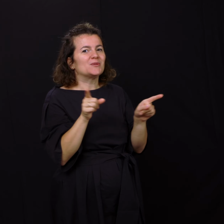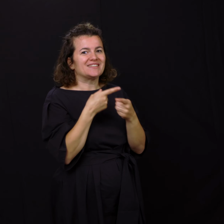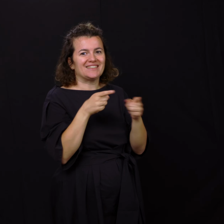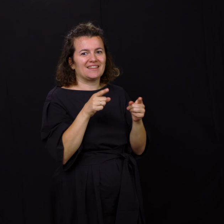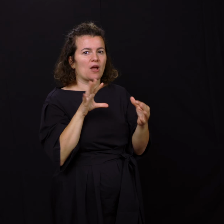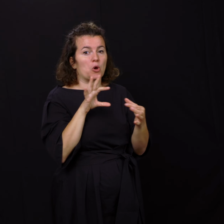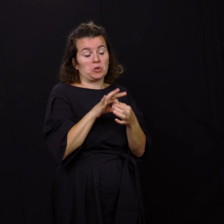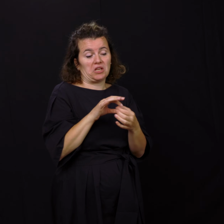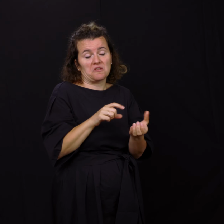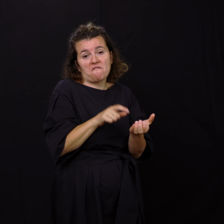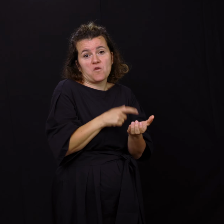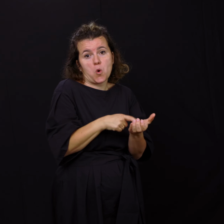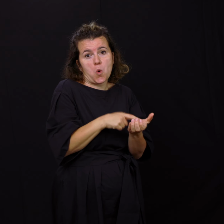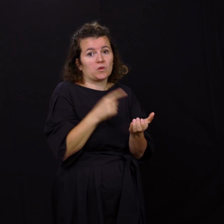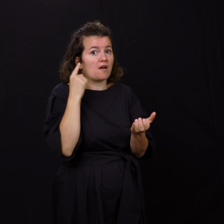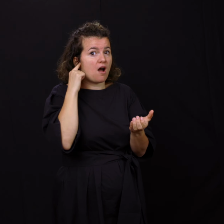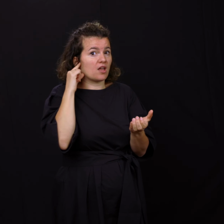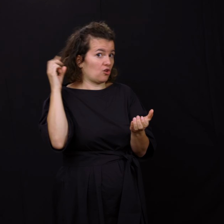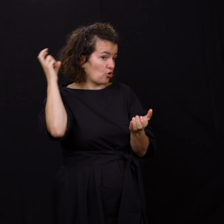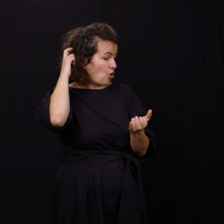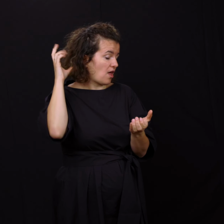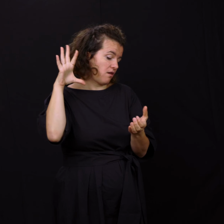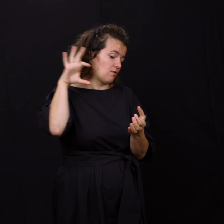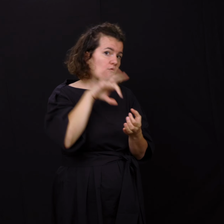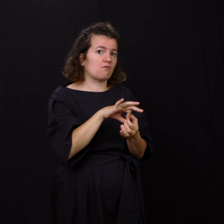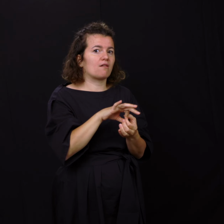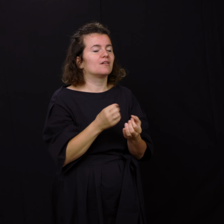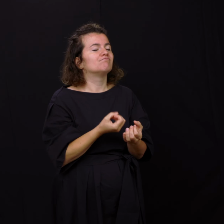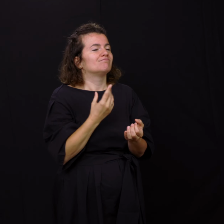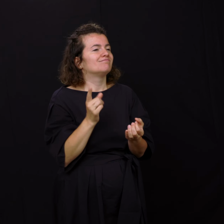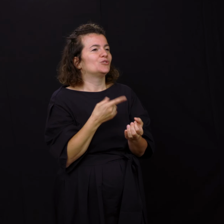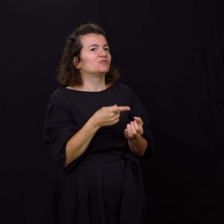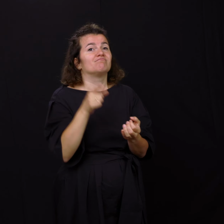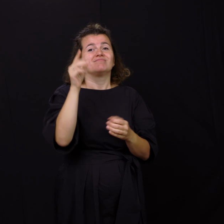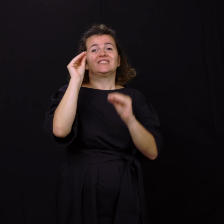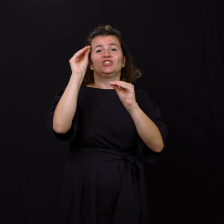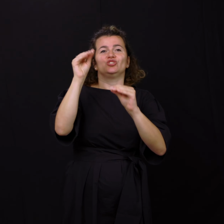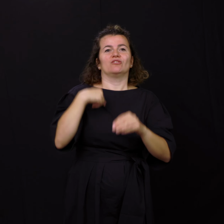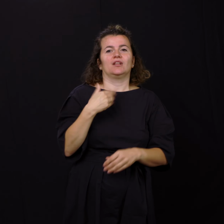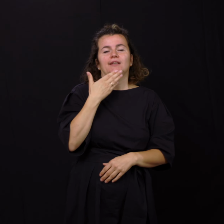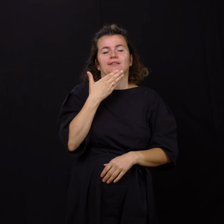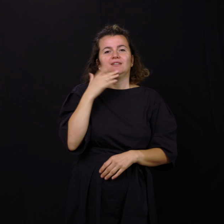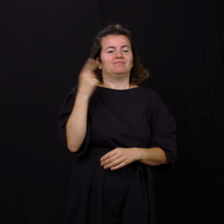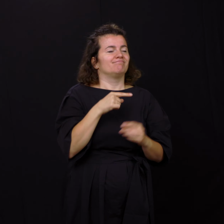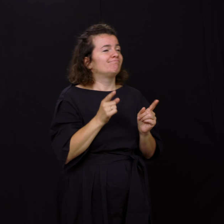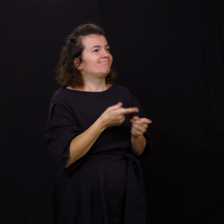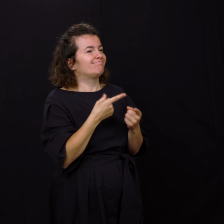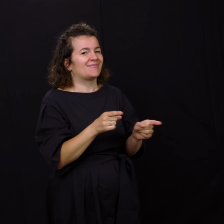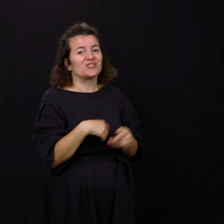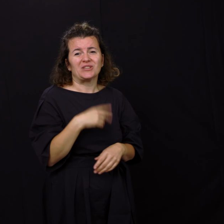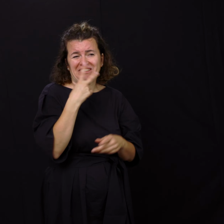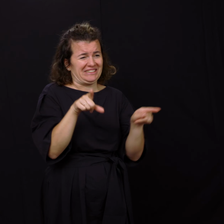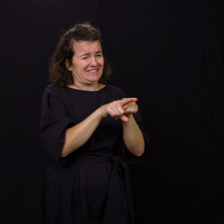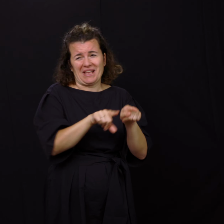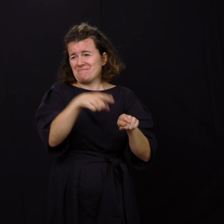linked to their iPhones and so that really is beneficial as well. Right. What's